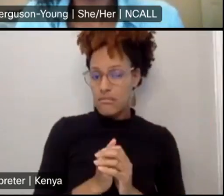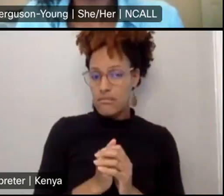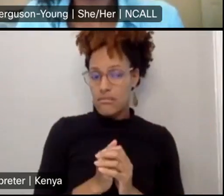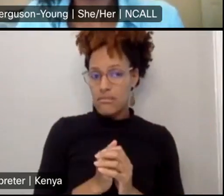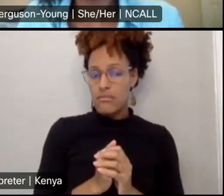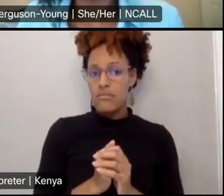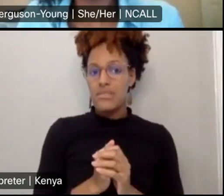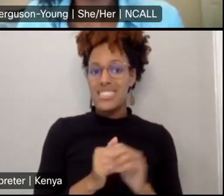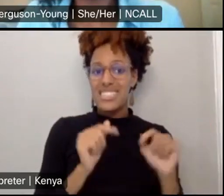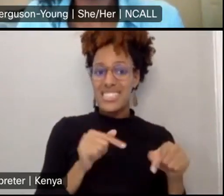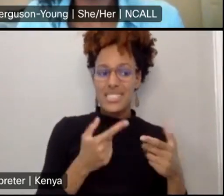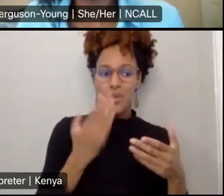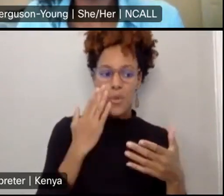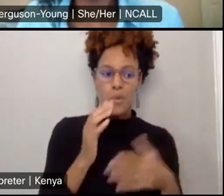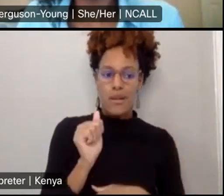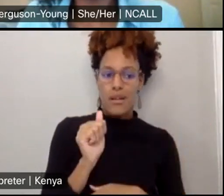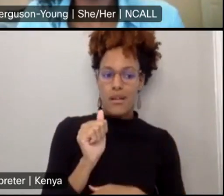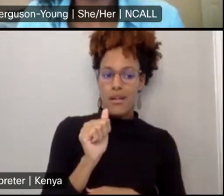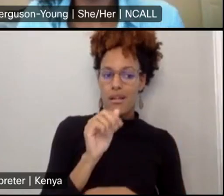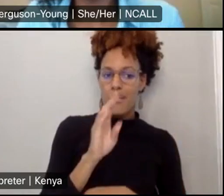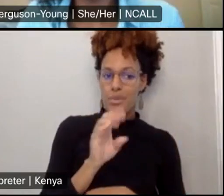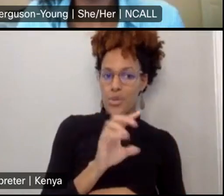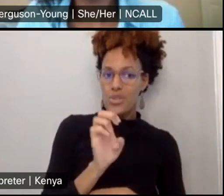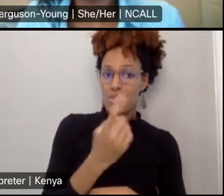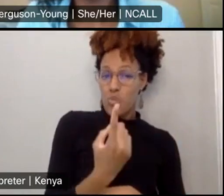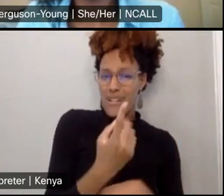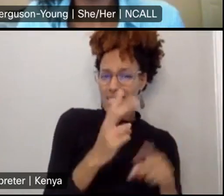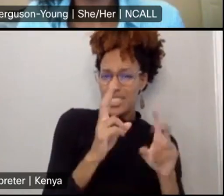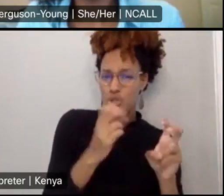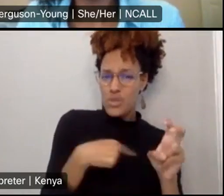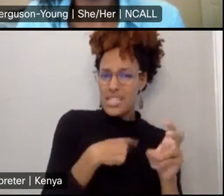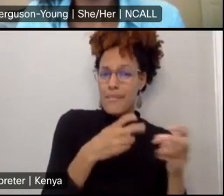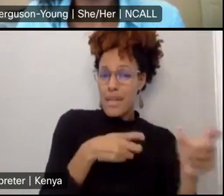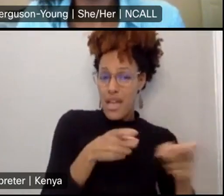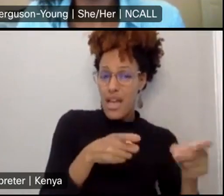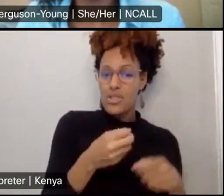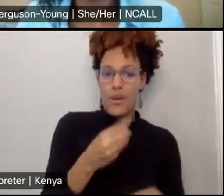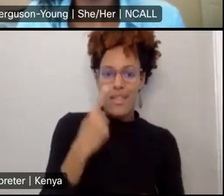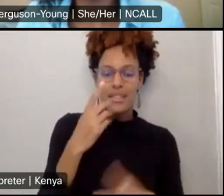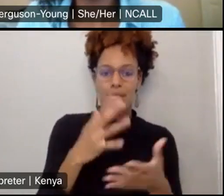it's, abuse is one of the issues we deal with. And so I think sometimes it can sort of